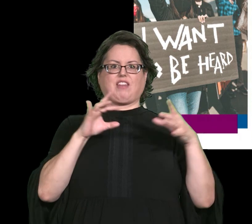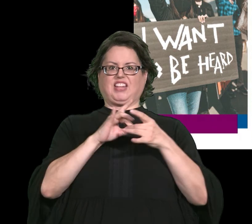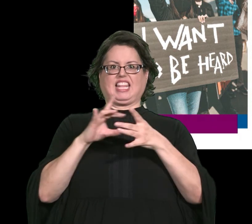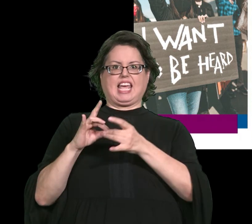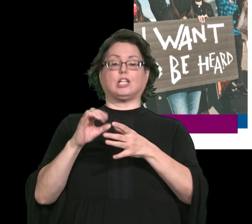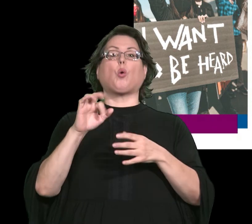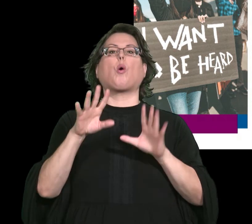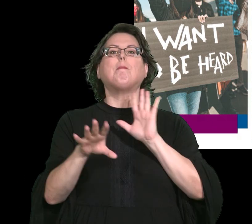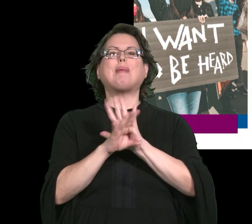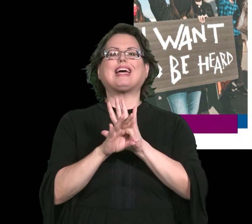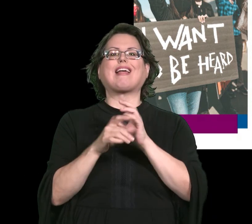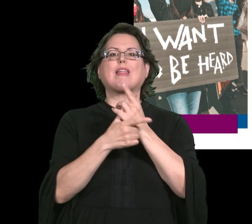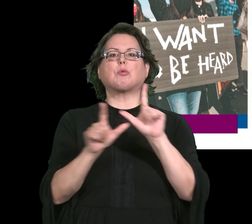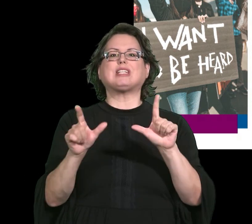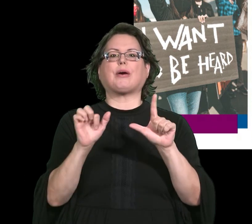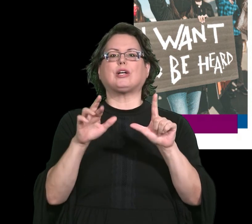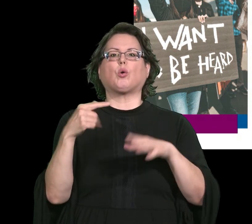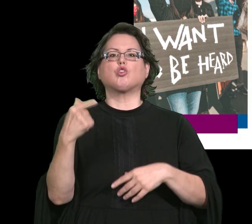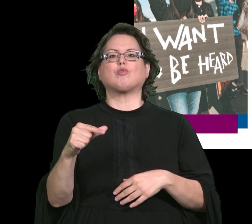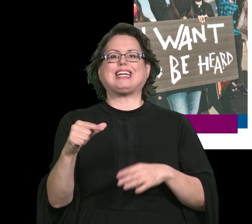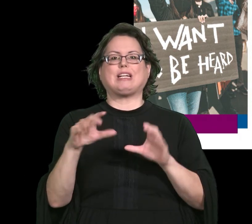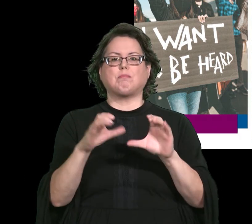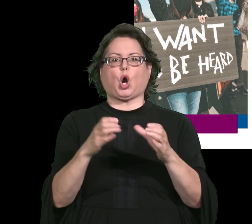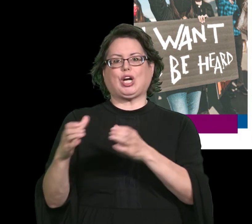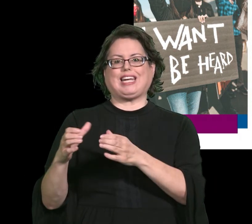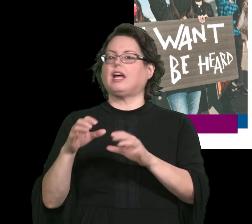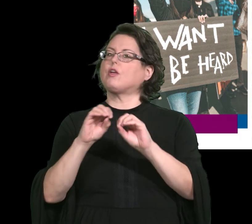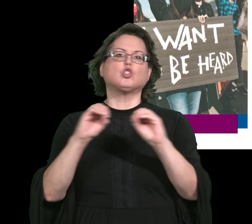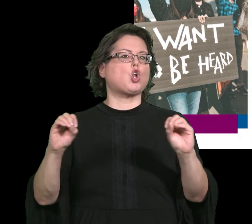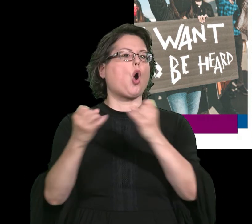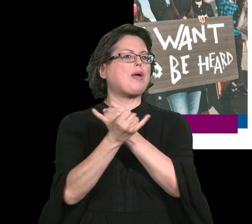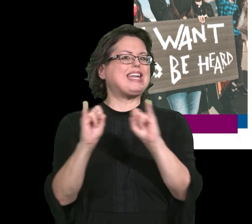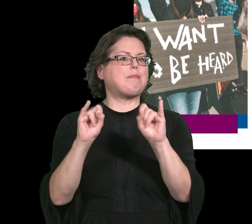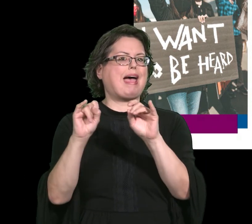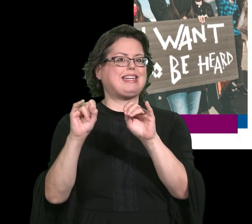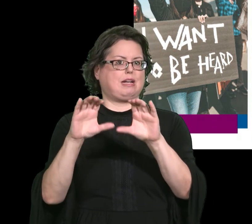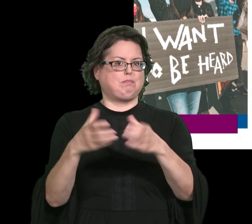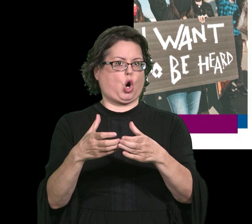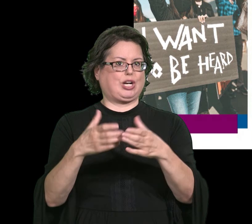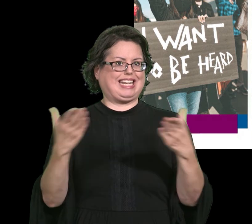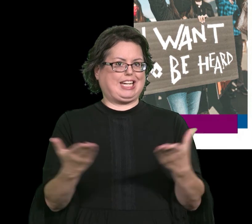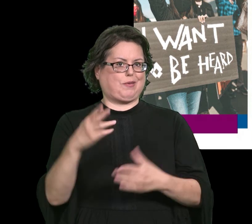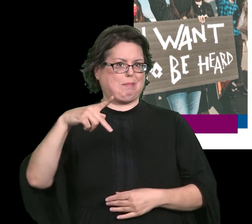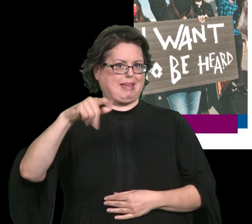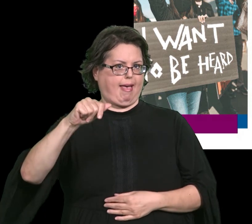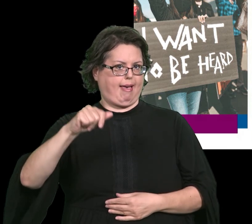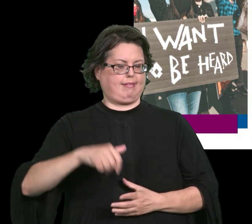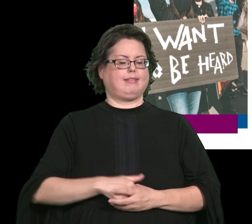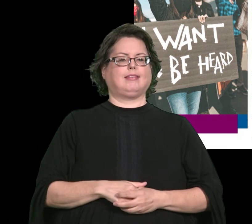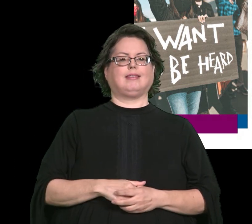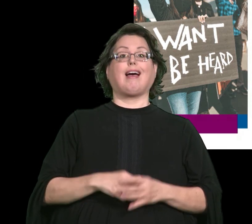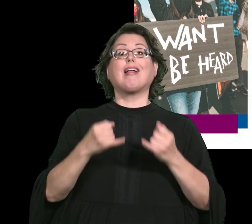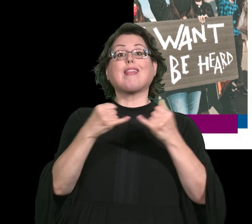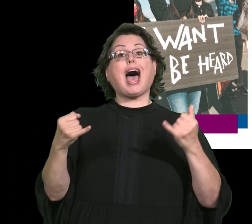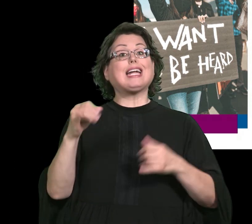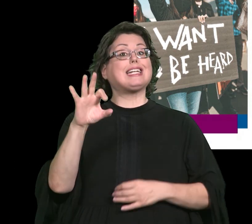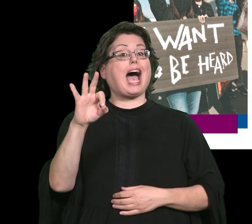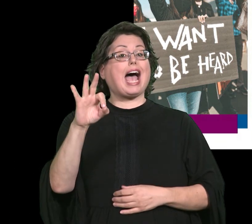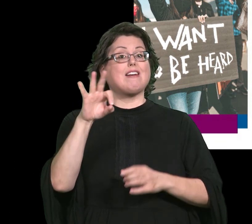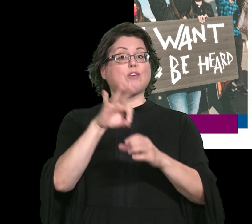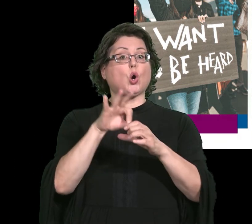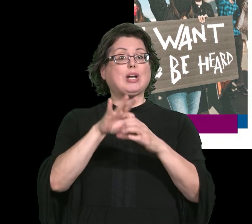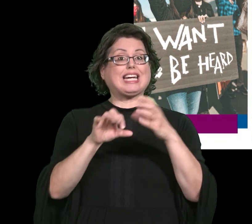parties. Remember, there is no independent party in Pennsylvania. Line 9, voting